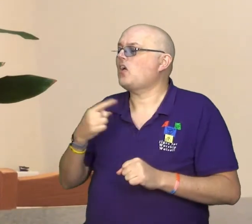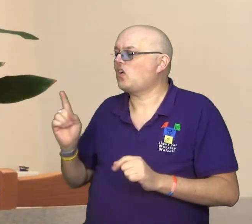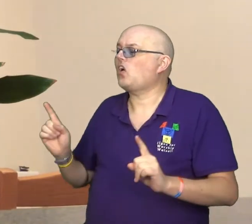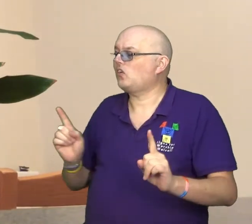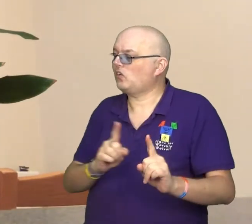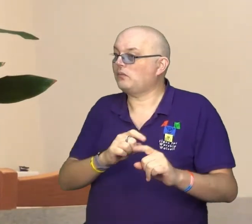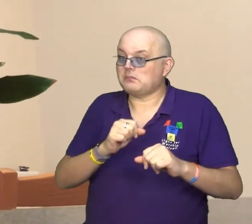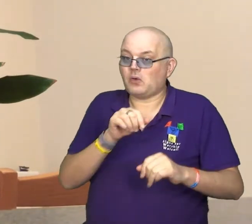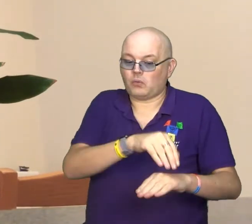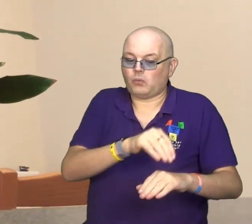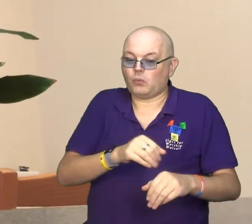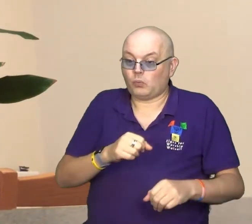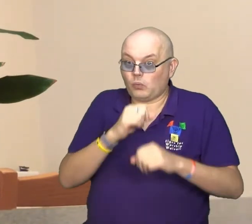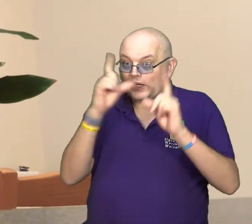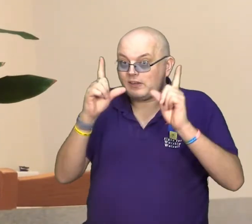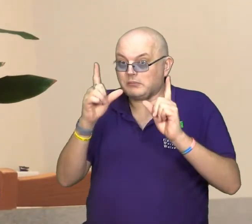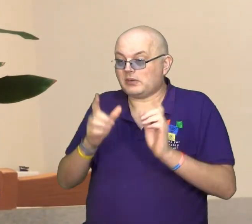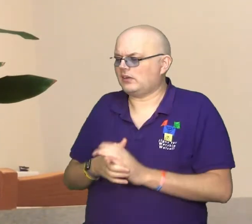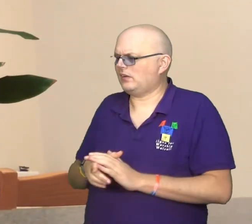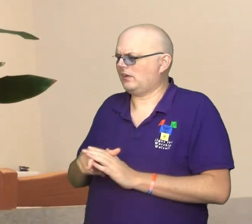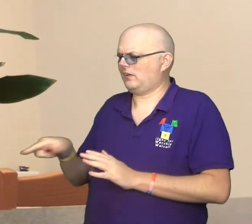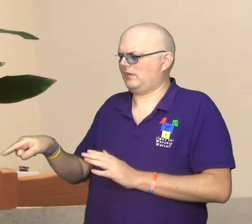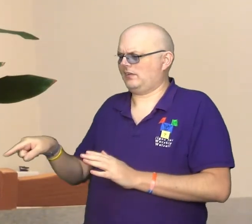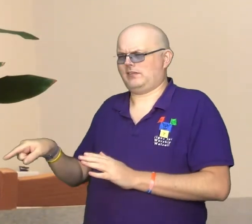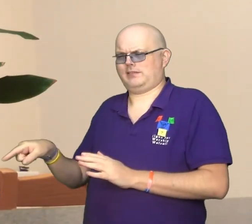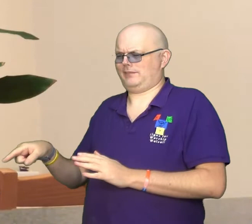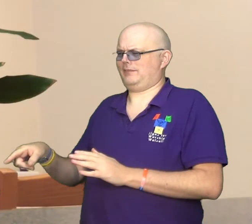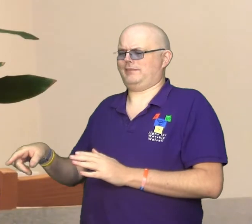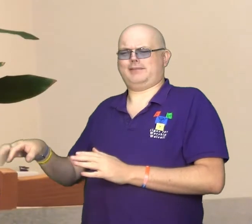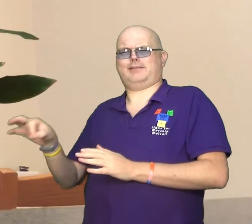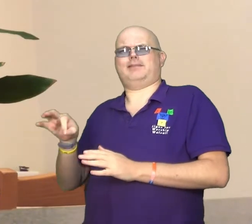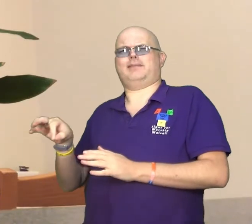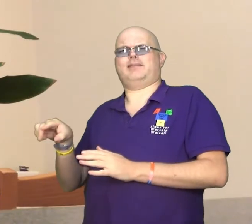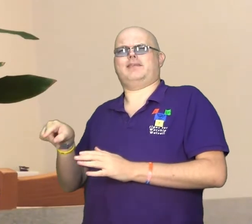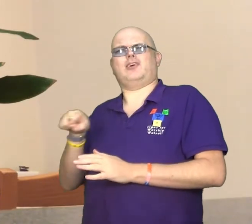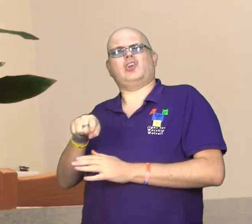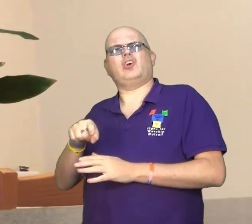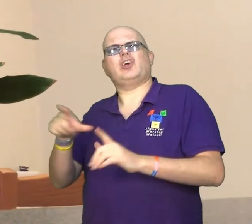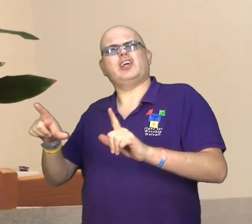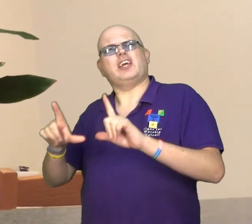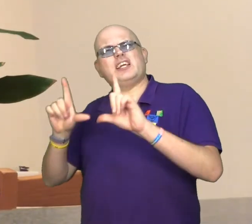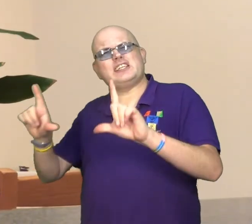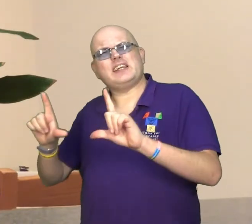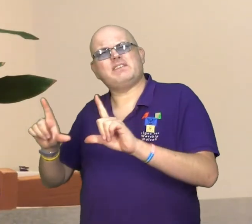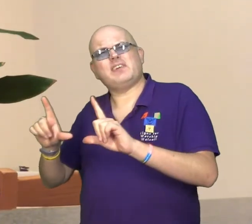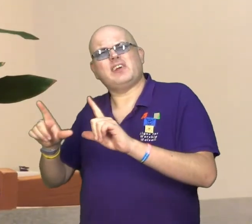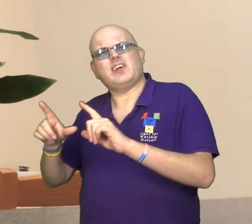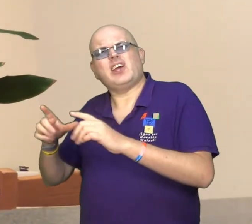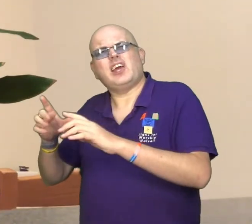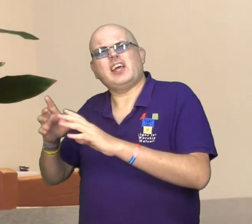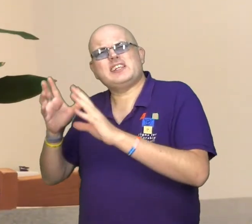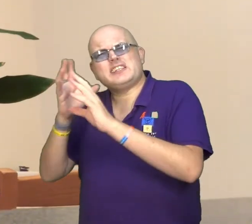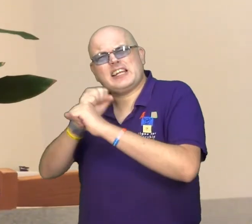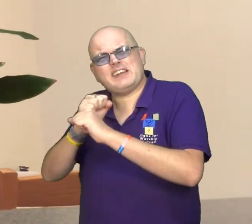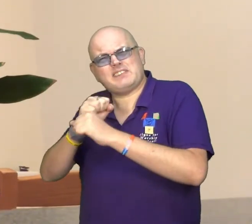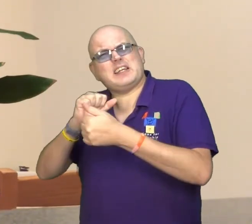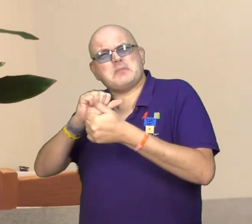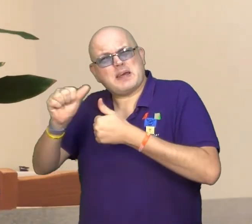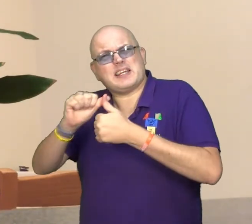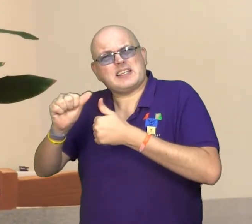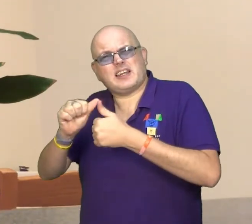but I'm going there to wake him up." His disciples replied, "Lord, if he sleeps, he will get